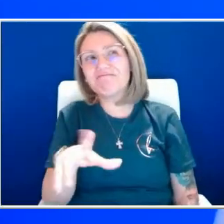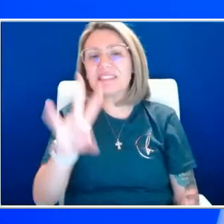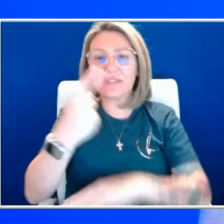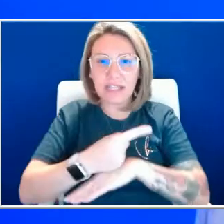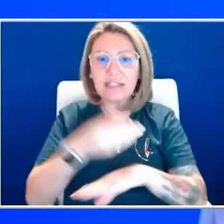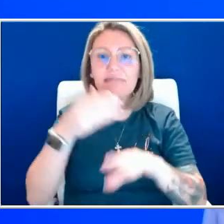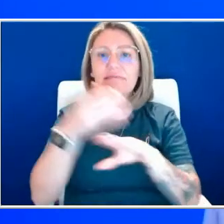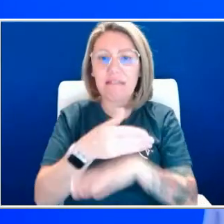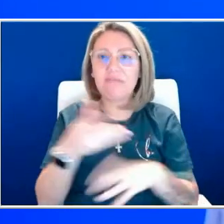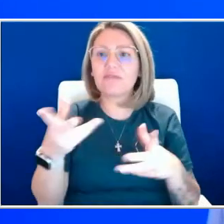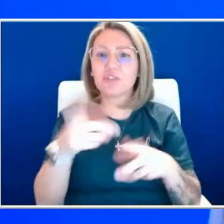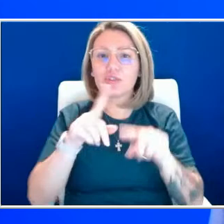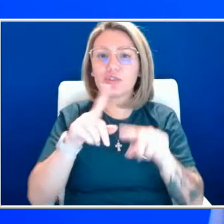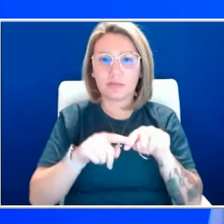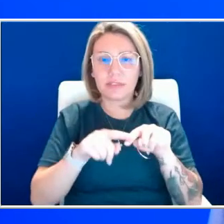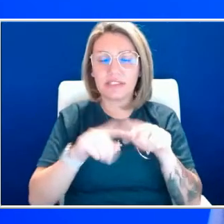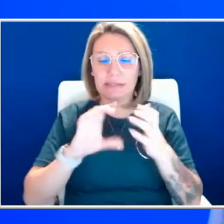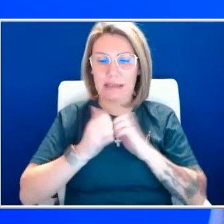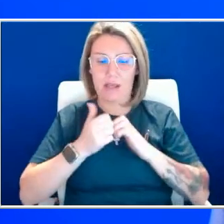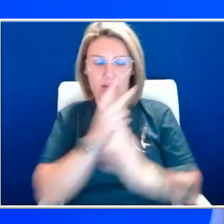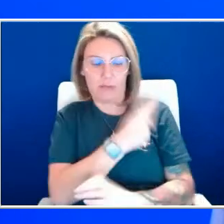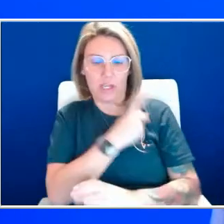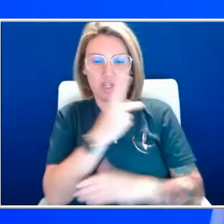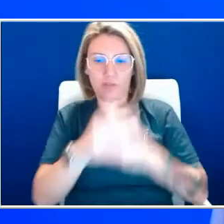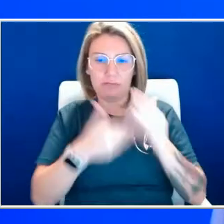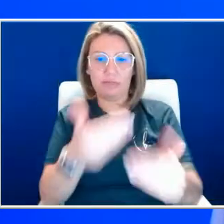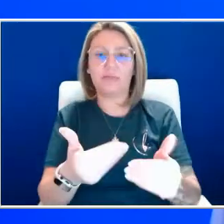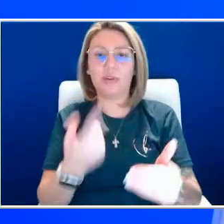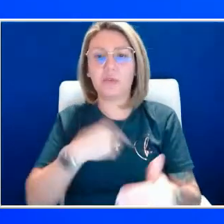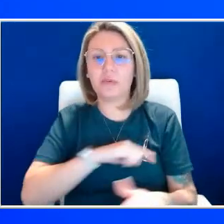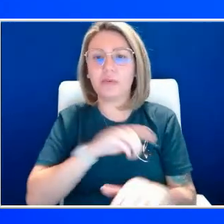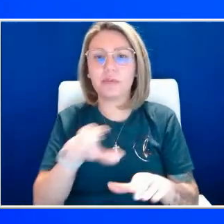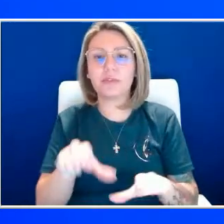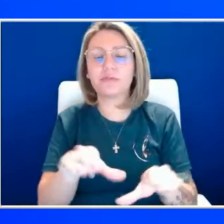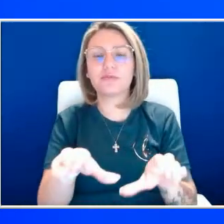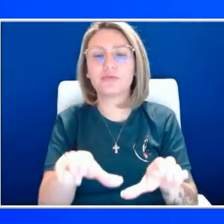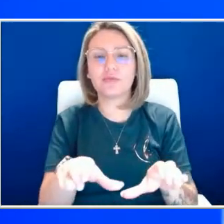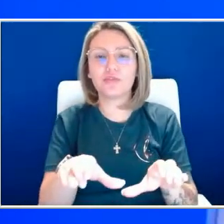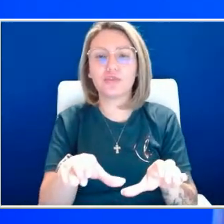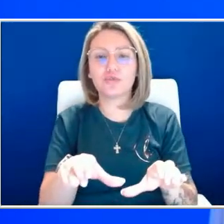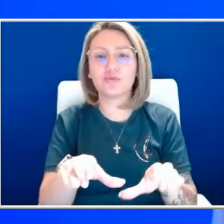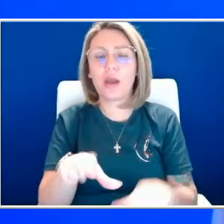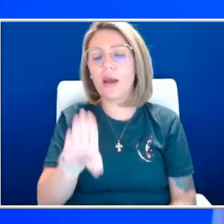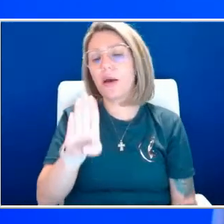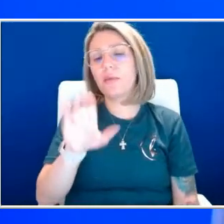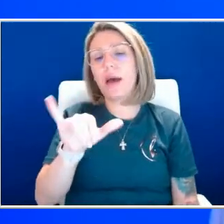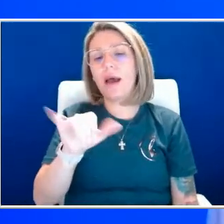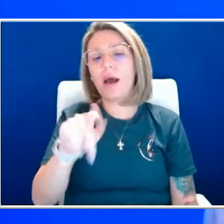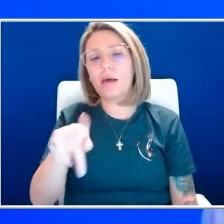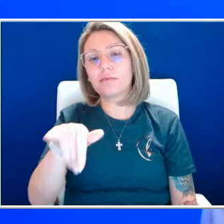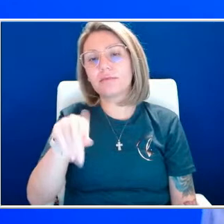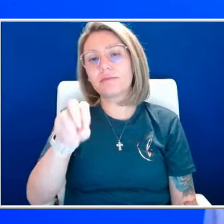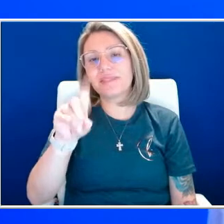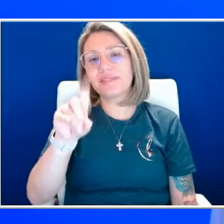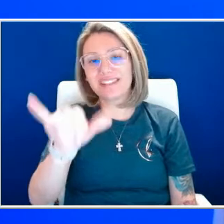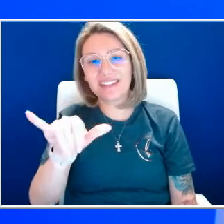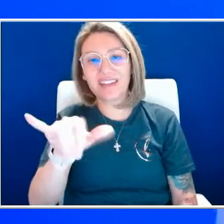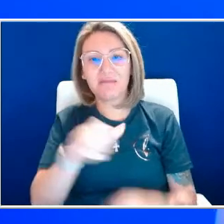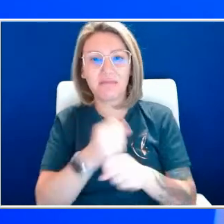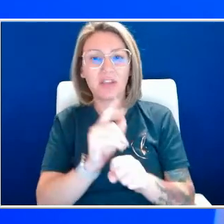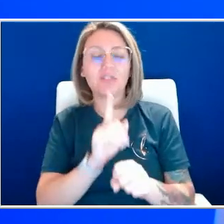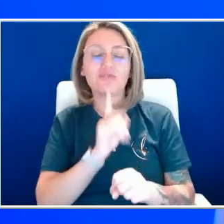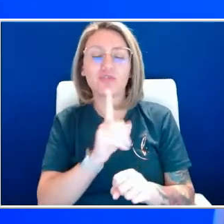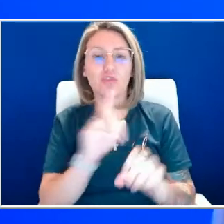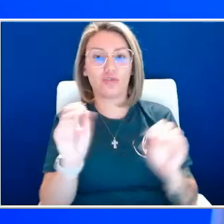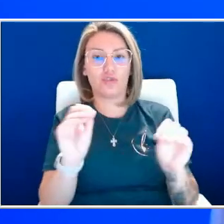how patient progresses. We do perform a biopsy before they are discharged to make sure there's no rejection.